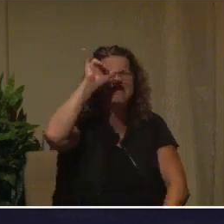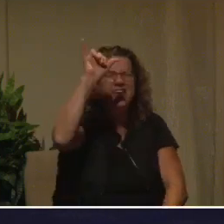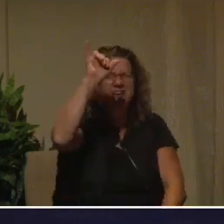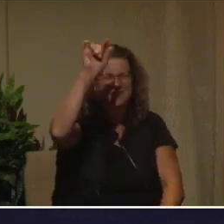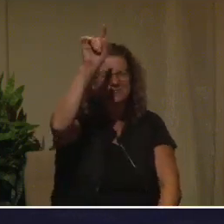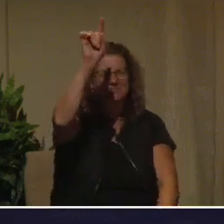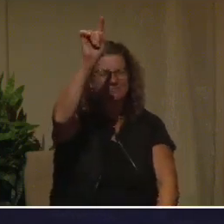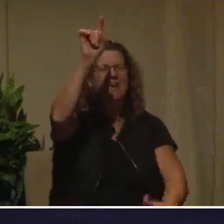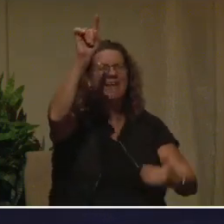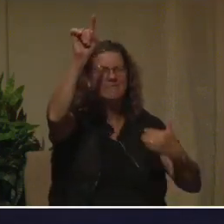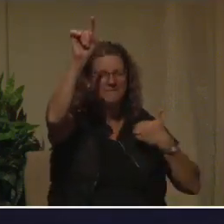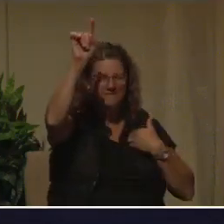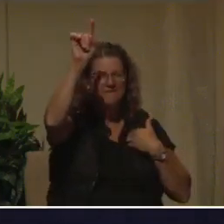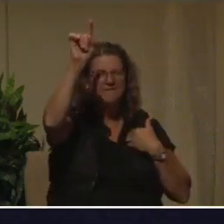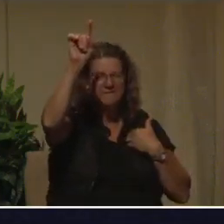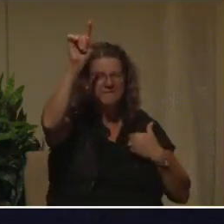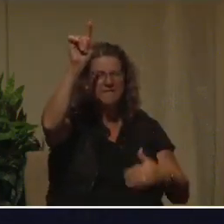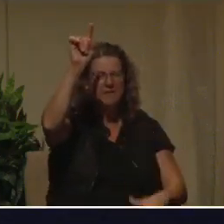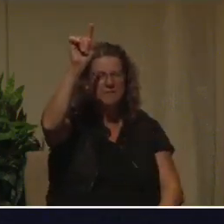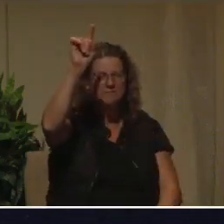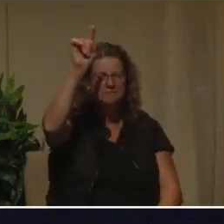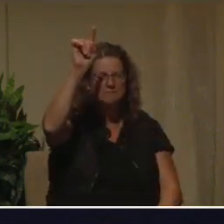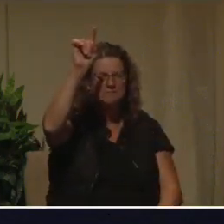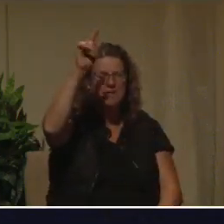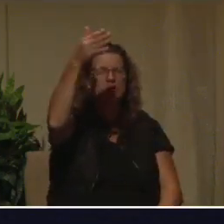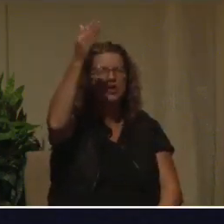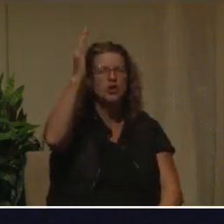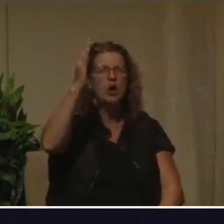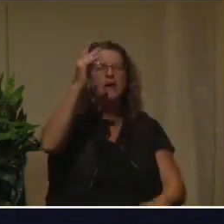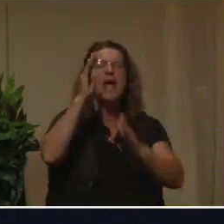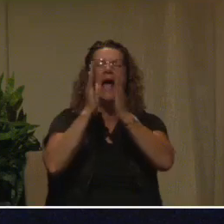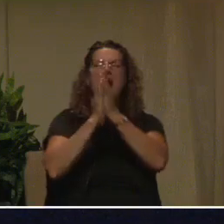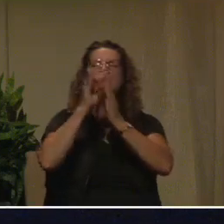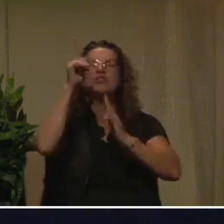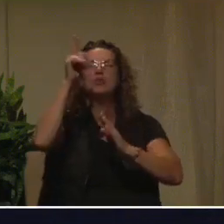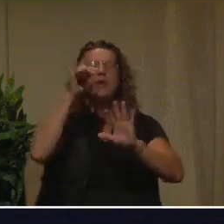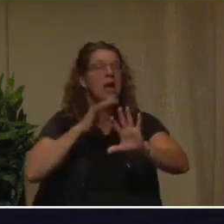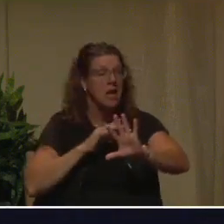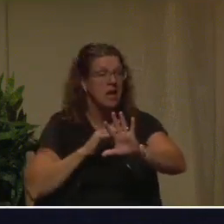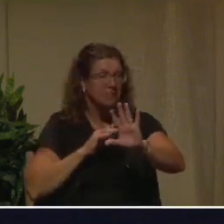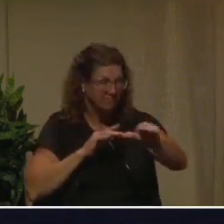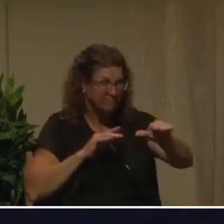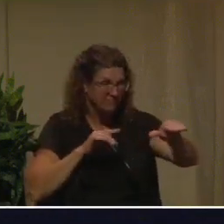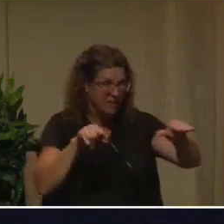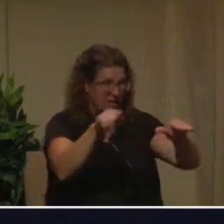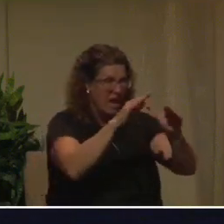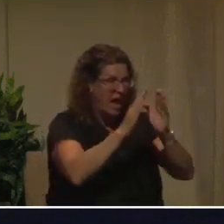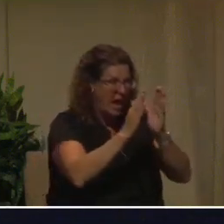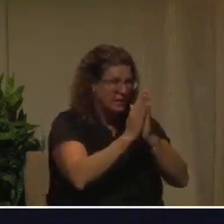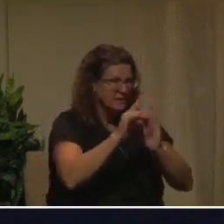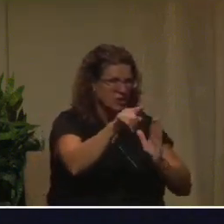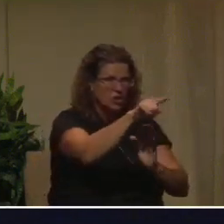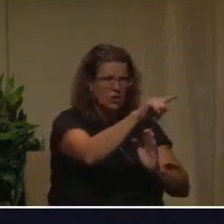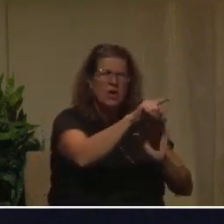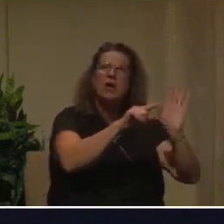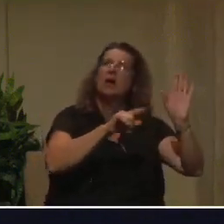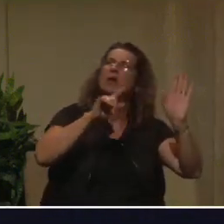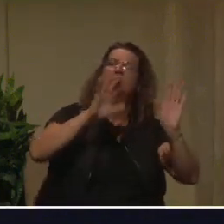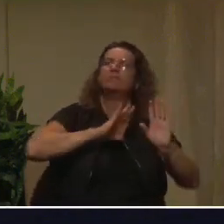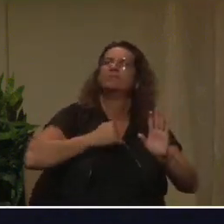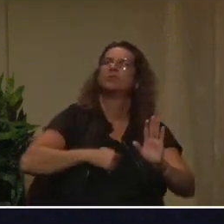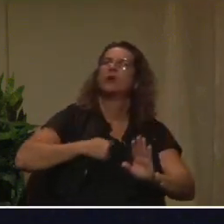And so, God, we just ask you, and I want to ask in a special way. There are people here, Lord, struggling with